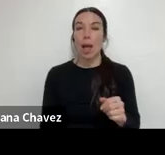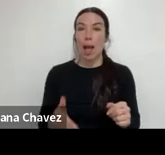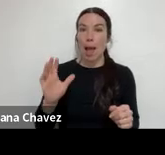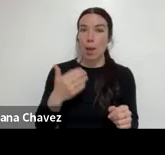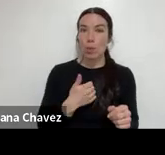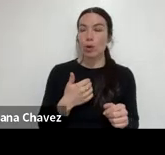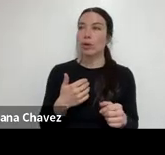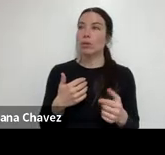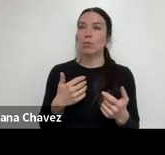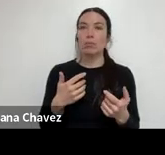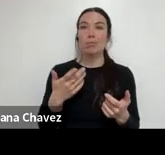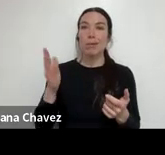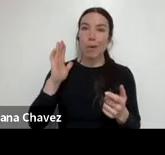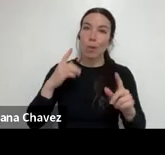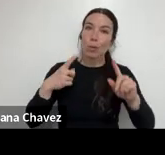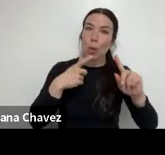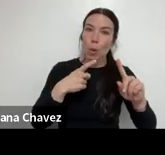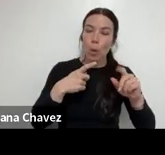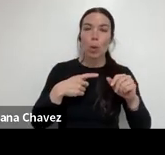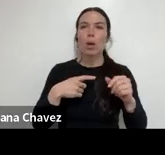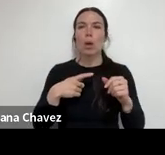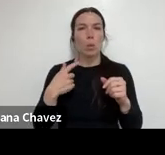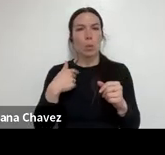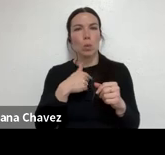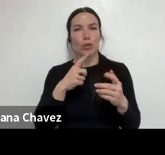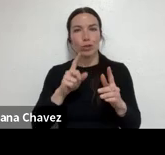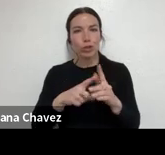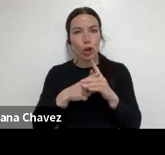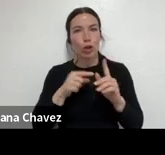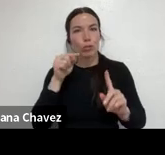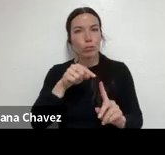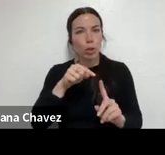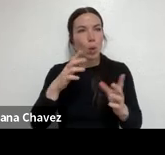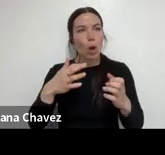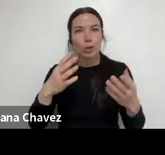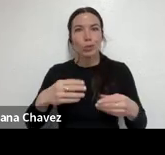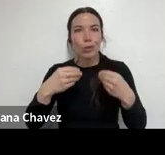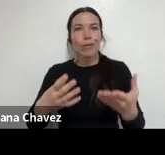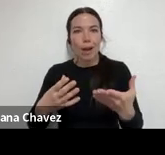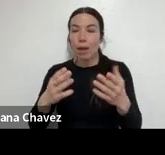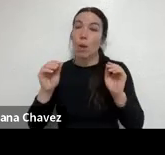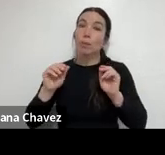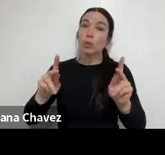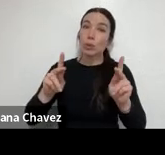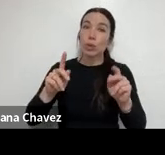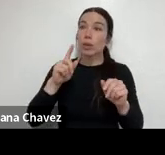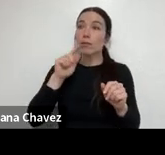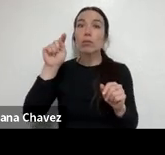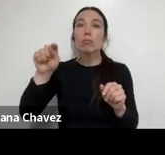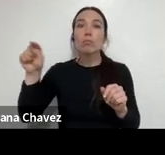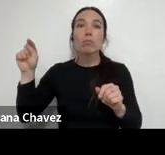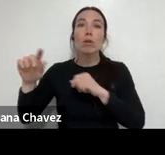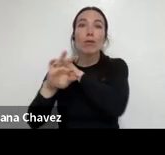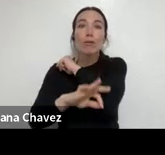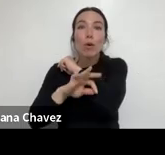was providing the opportunity to foreign signers to learn